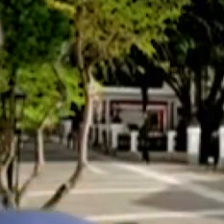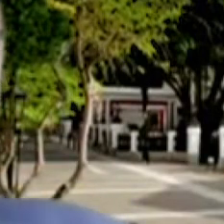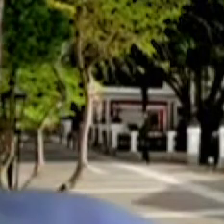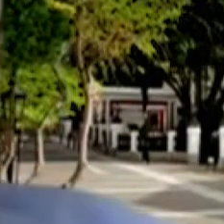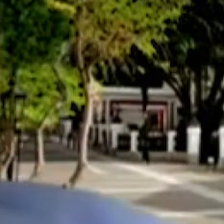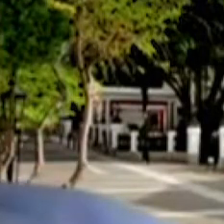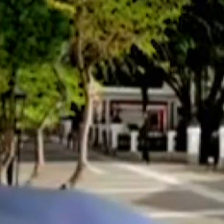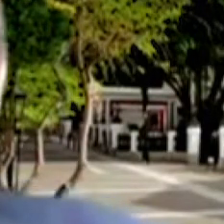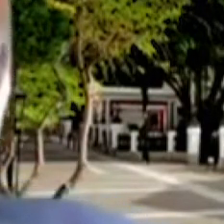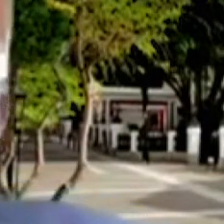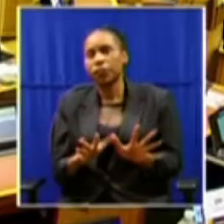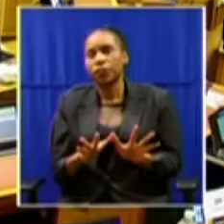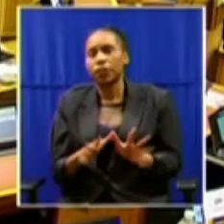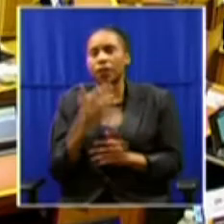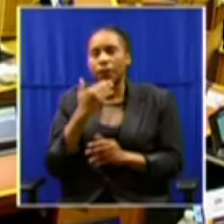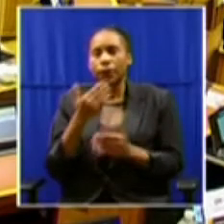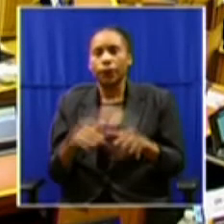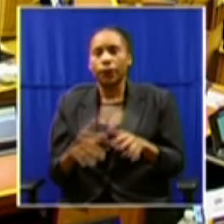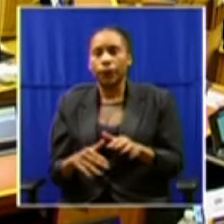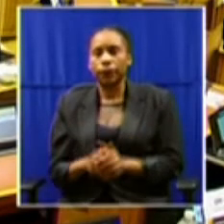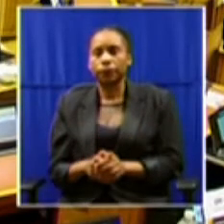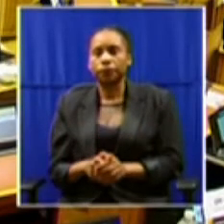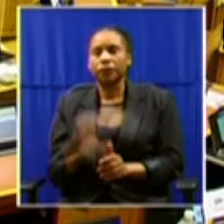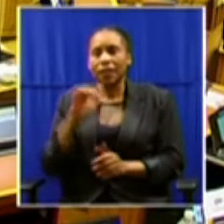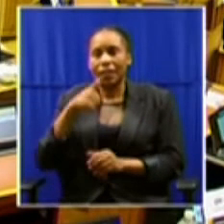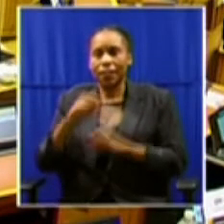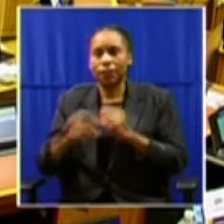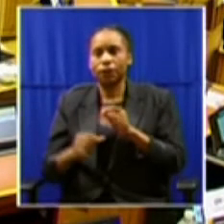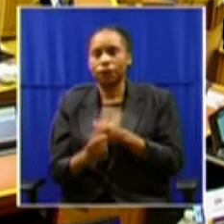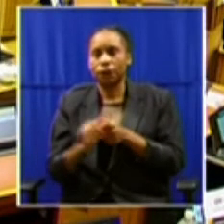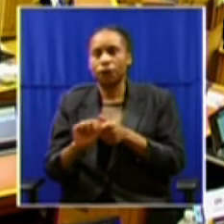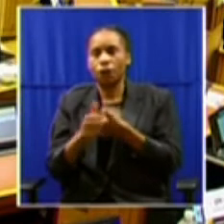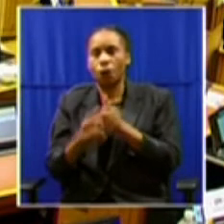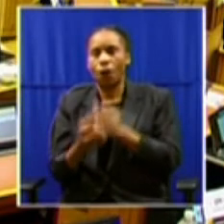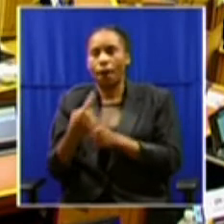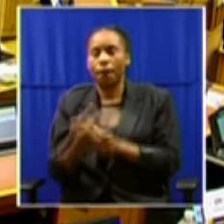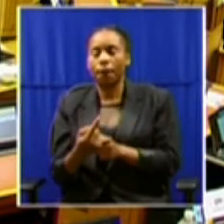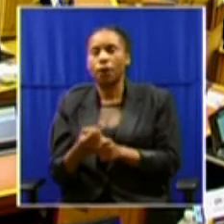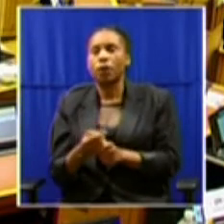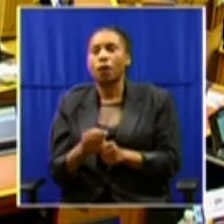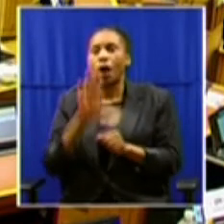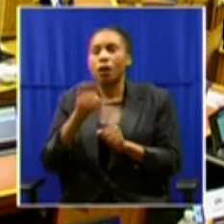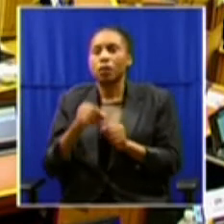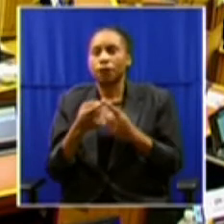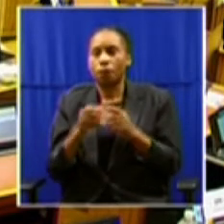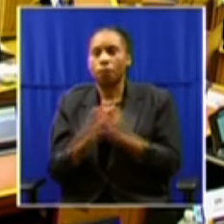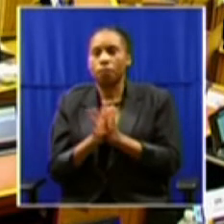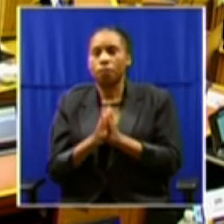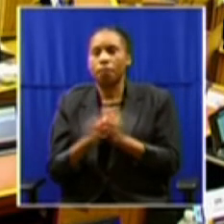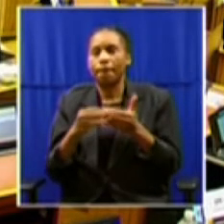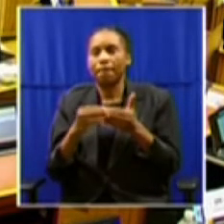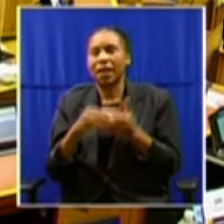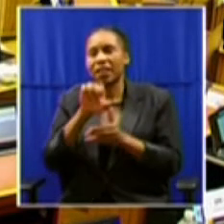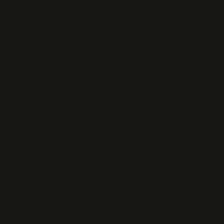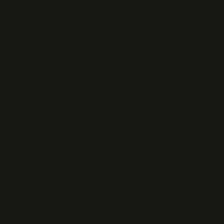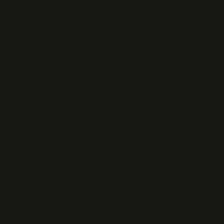much. The next follow-up question will be asked by the Honourable Tito from the EFF.